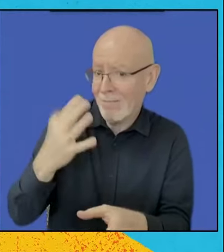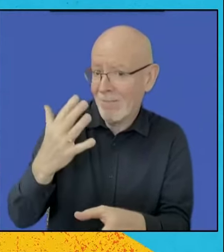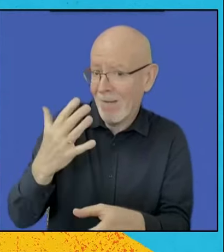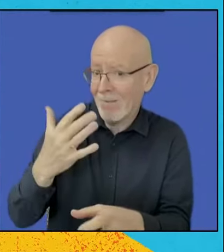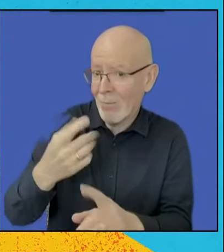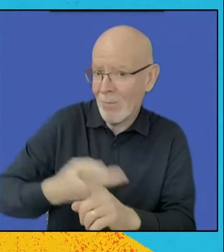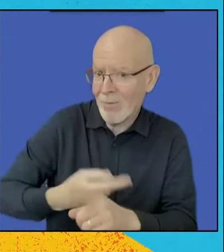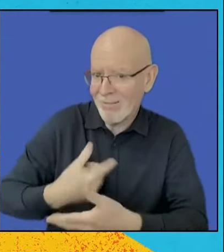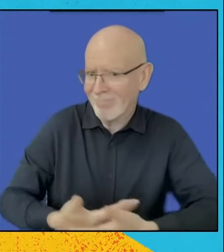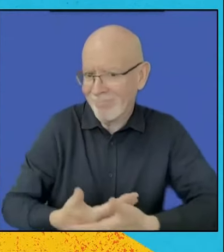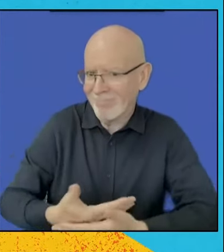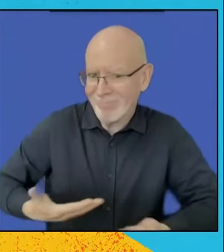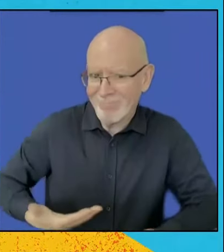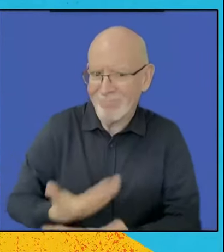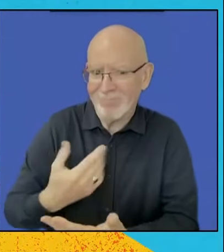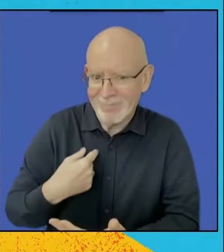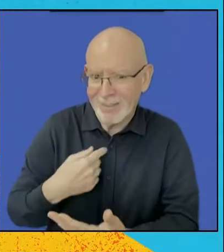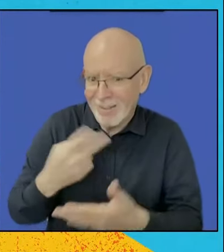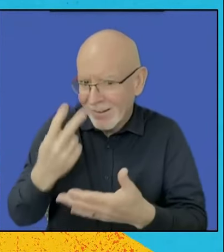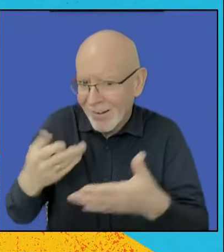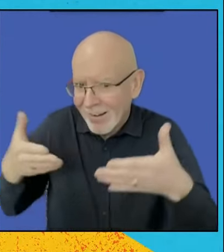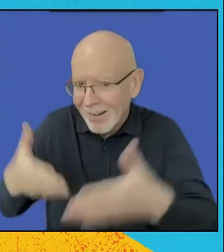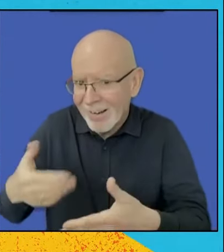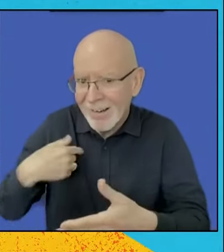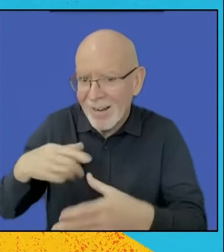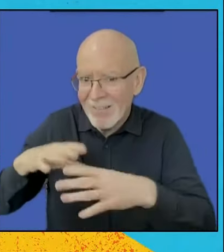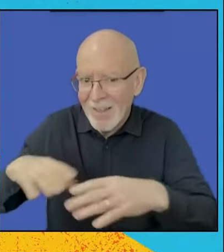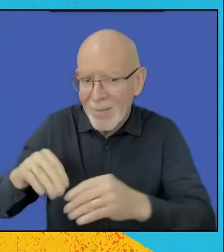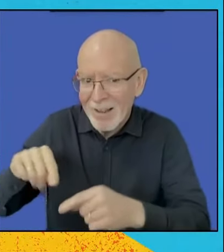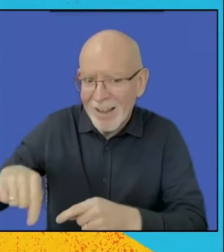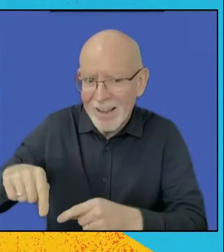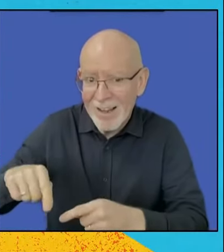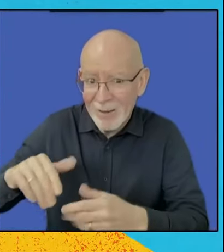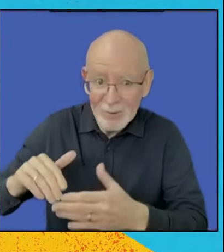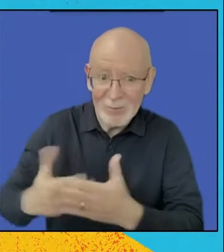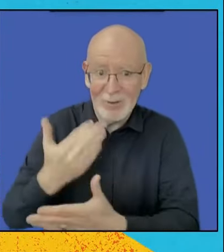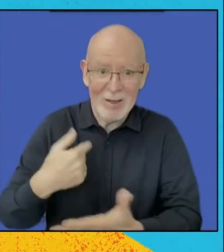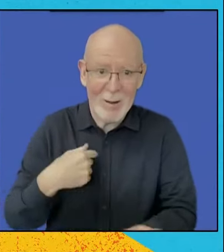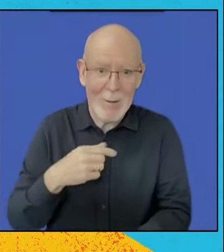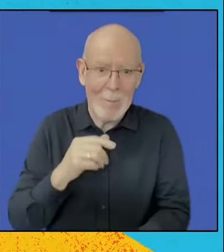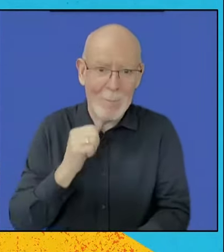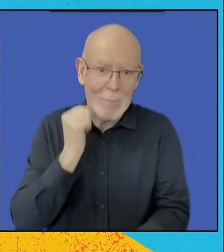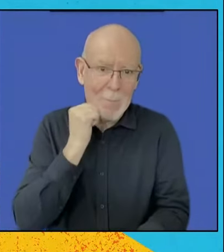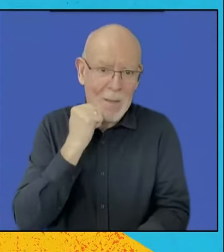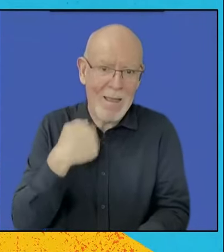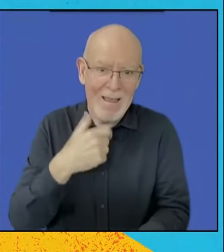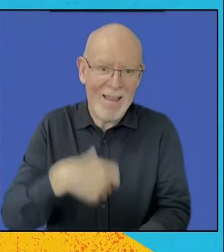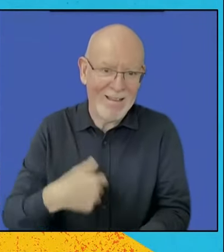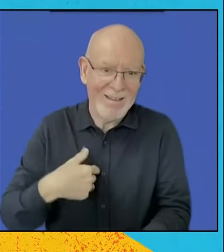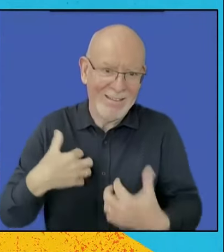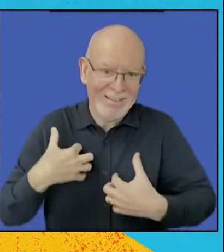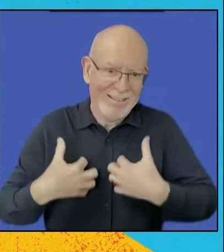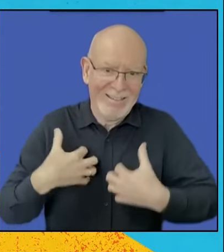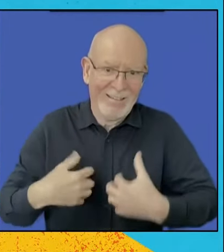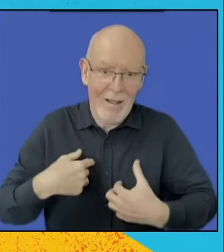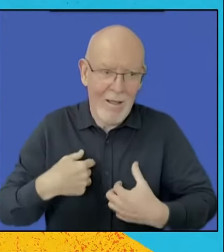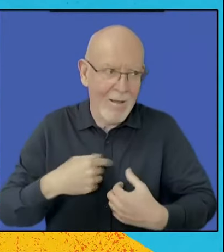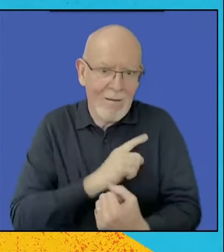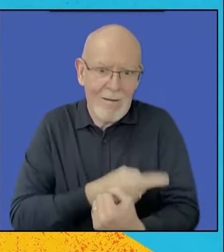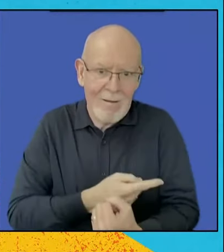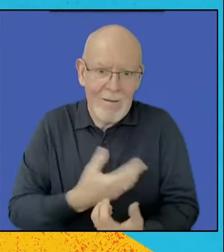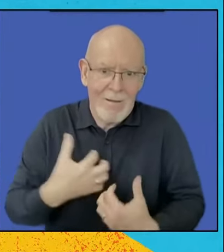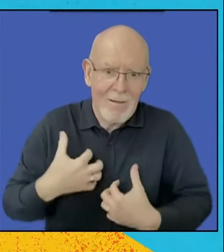bodies, and their communities and our world as a whole. So even though if there is a little bit more of time for me to